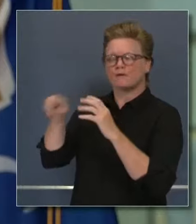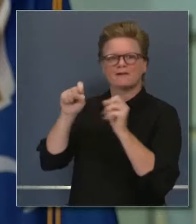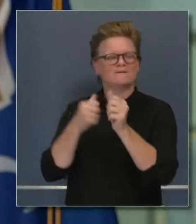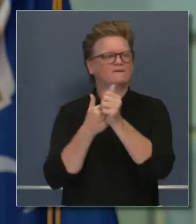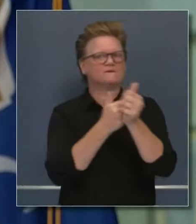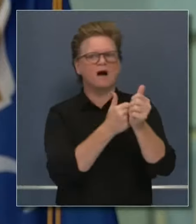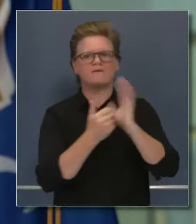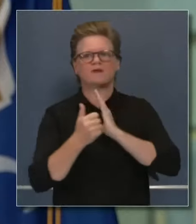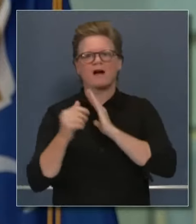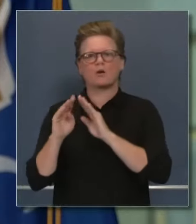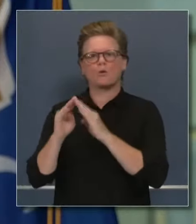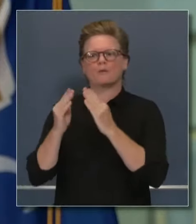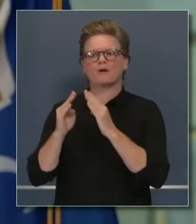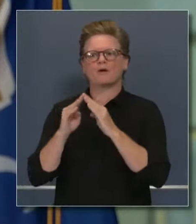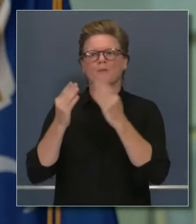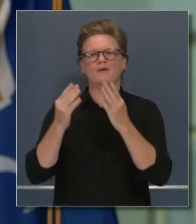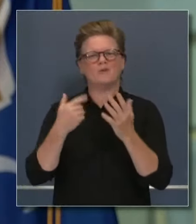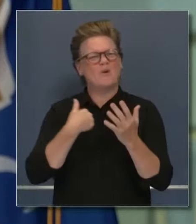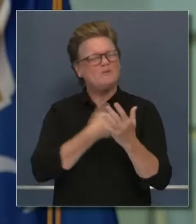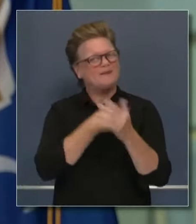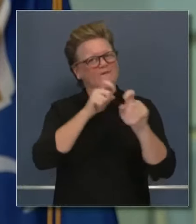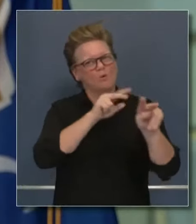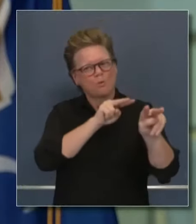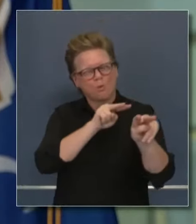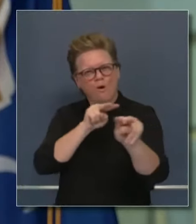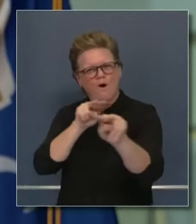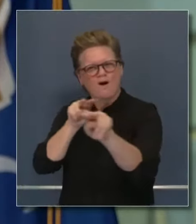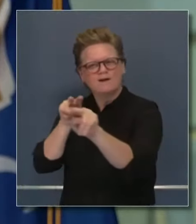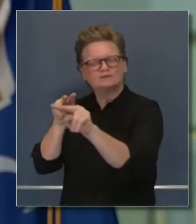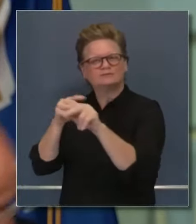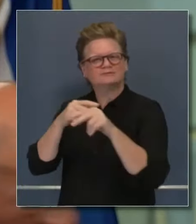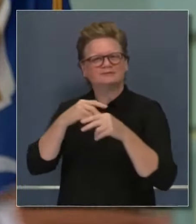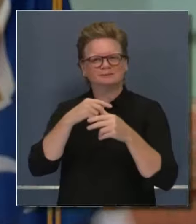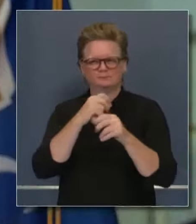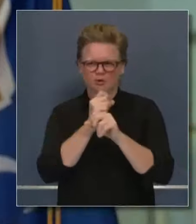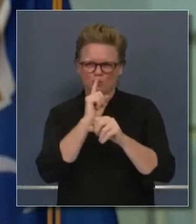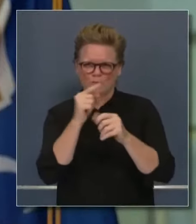next many weeks to determine the path forward for the state.